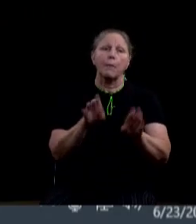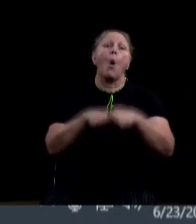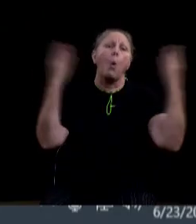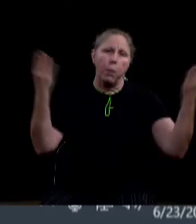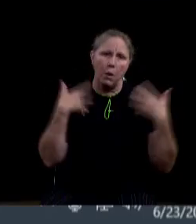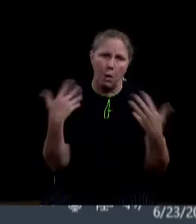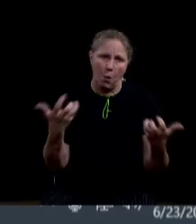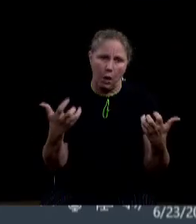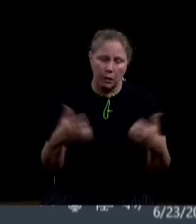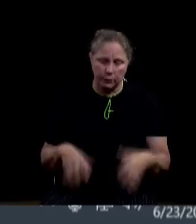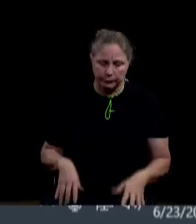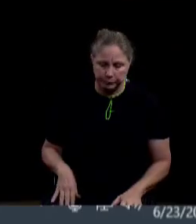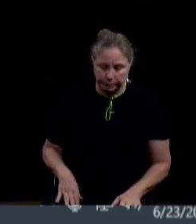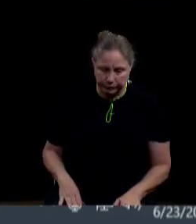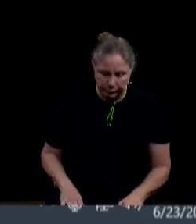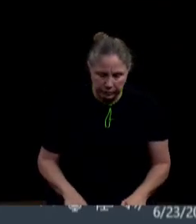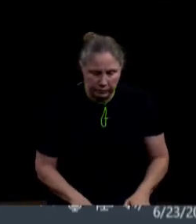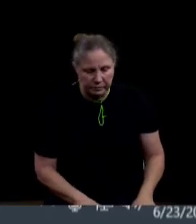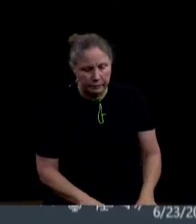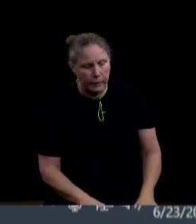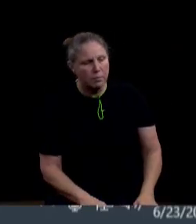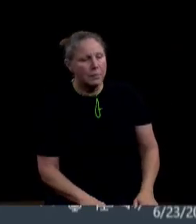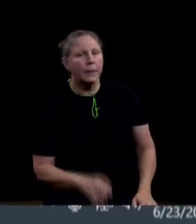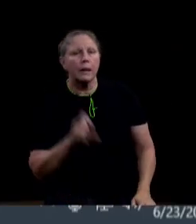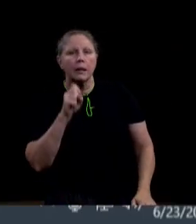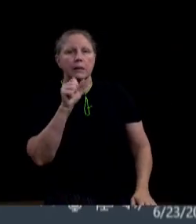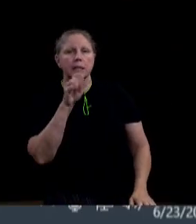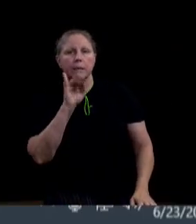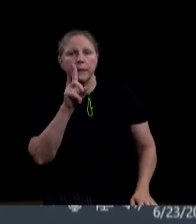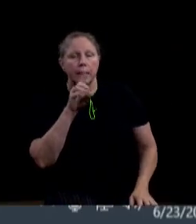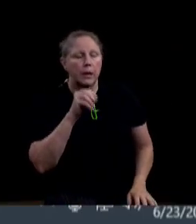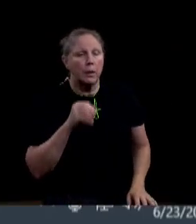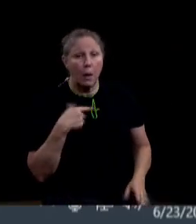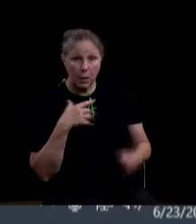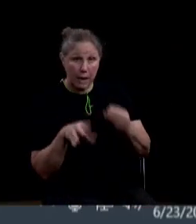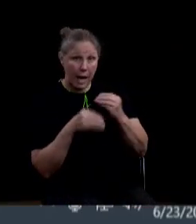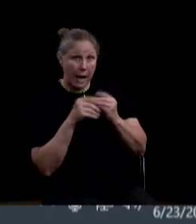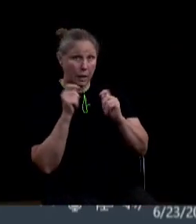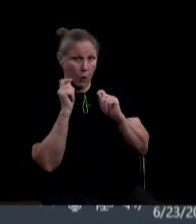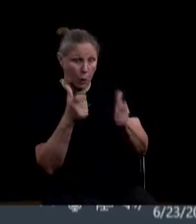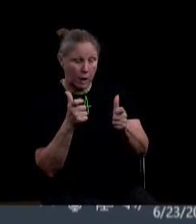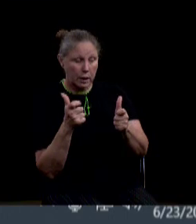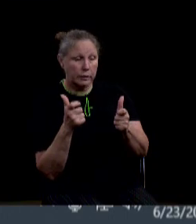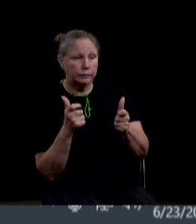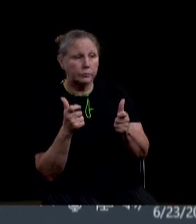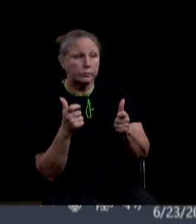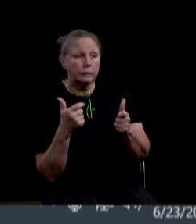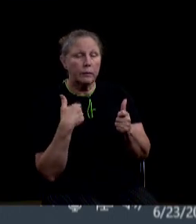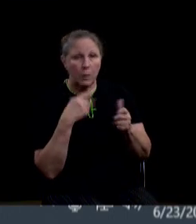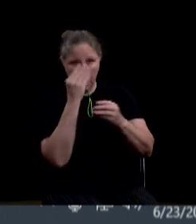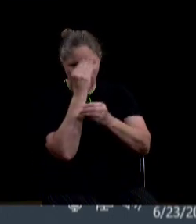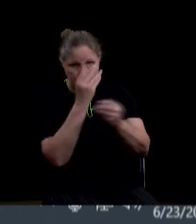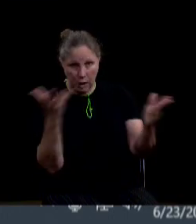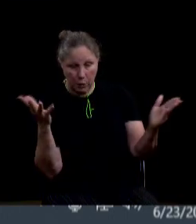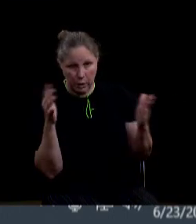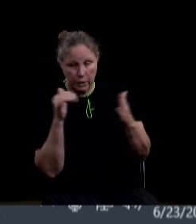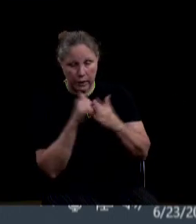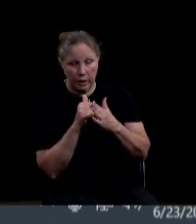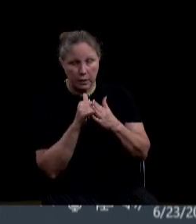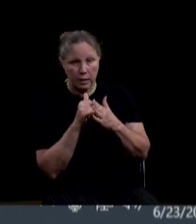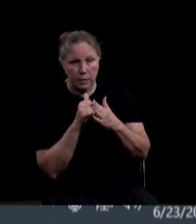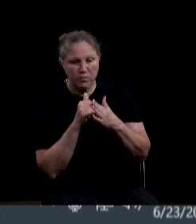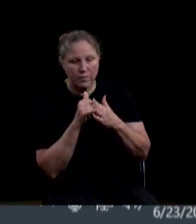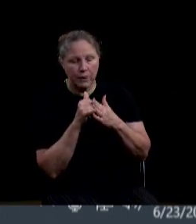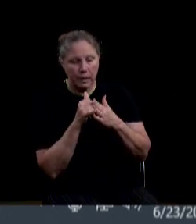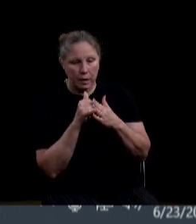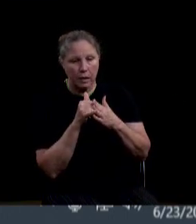I'll also just add quickly, I want to let everyone know that this is not an easy decision that we have to make